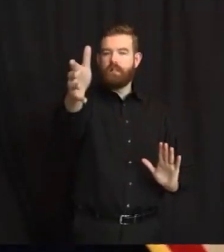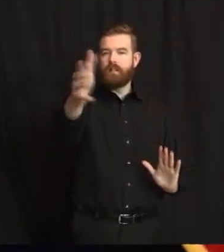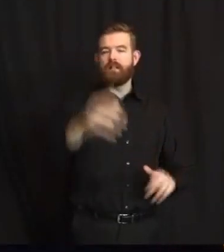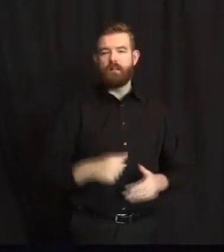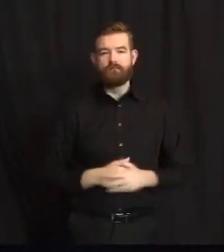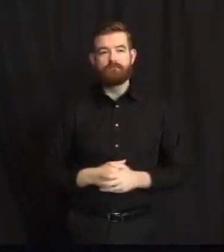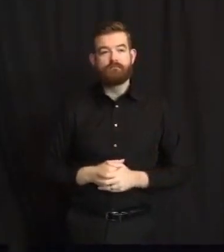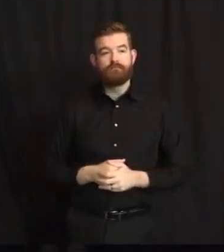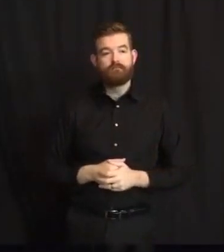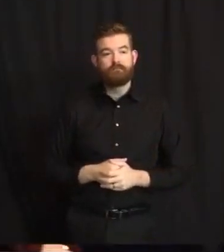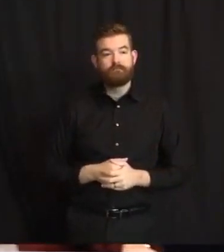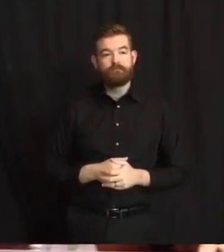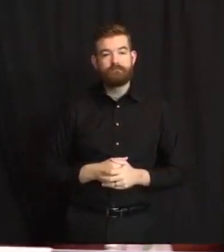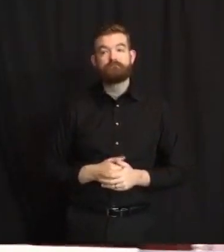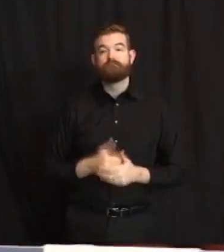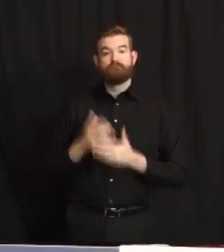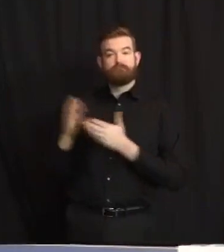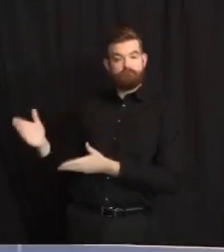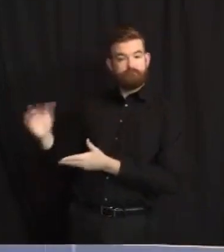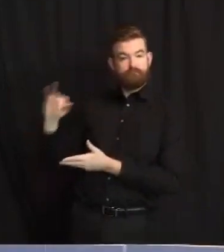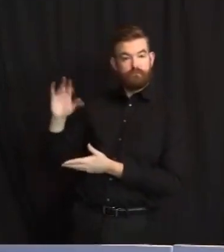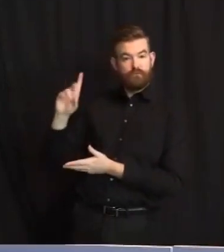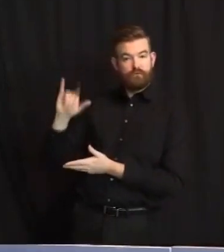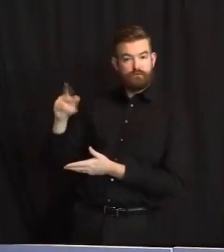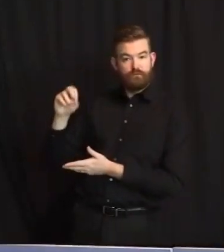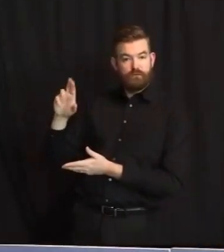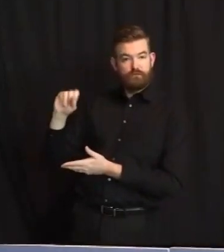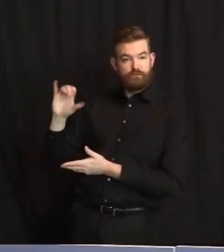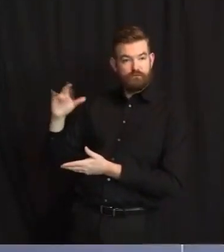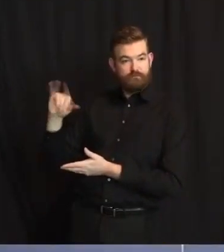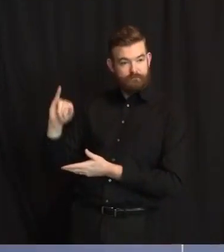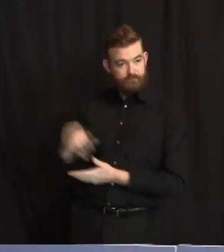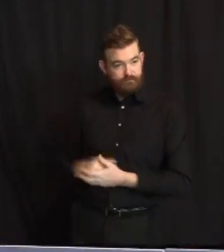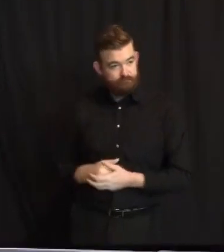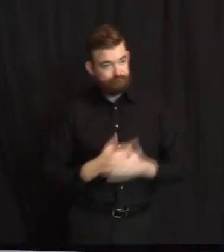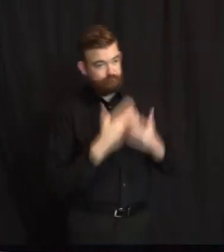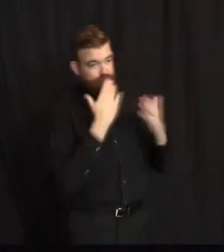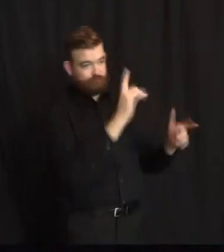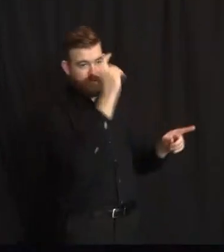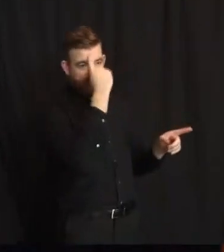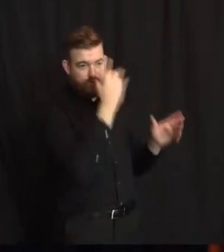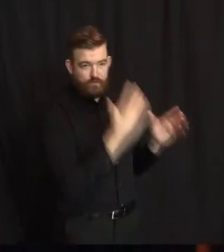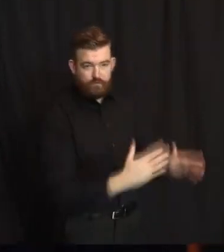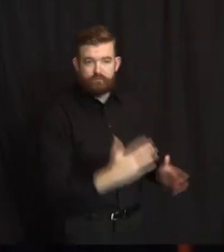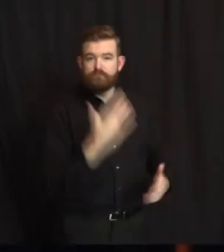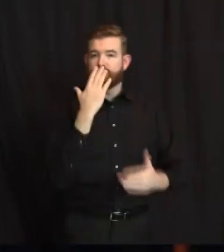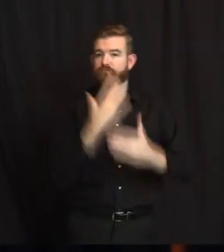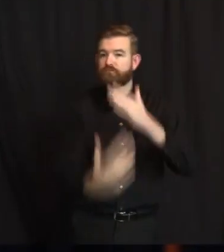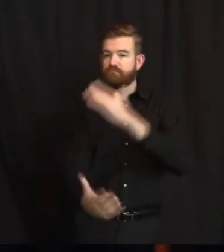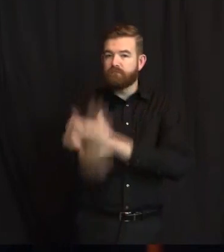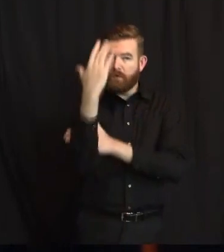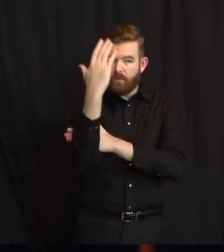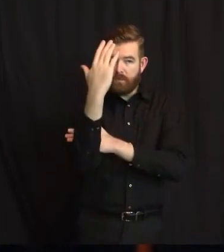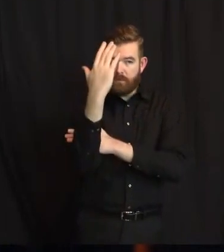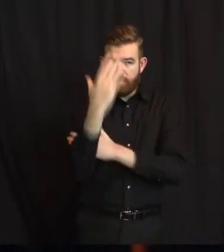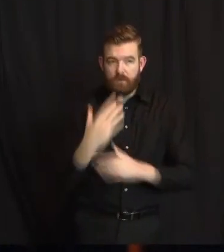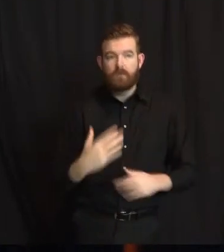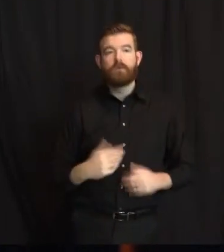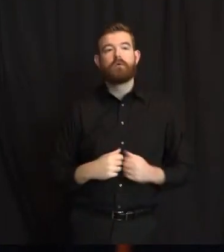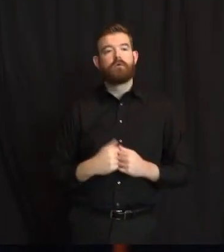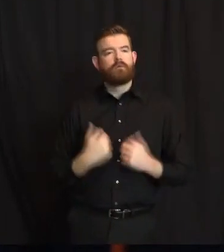Judy Persicelli. Thank you, Governor, and good morning. I want to take a moment to thank Commissioner